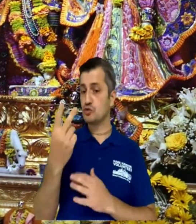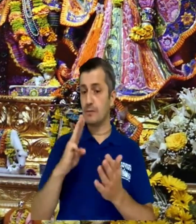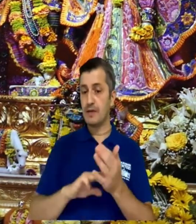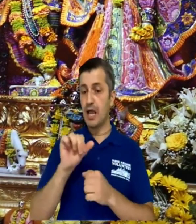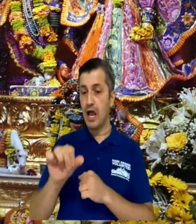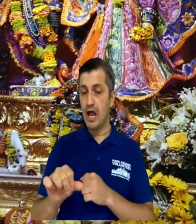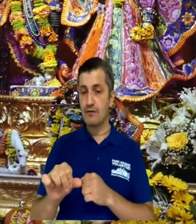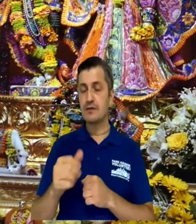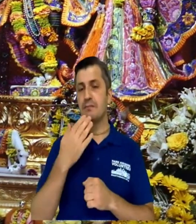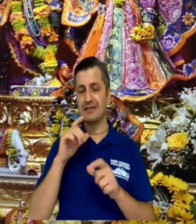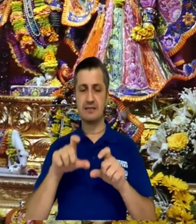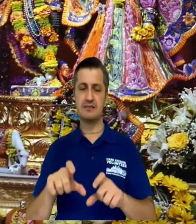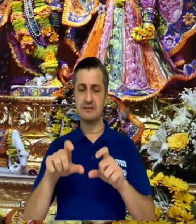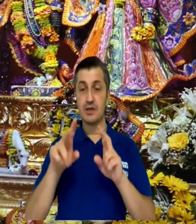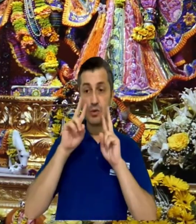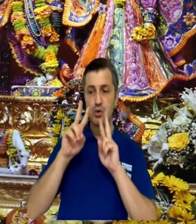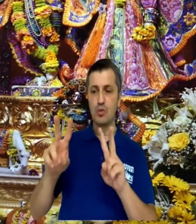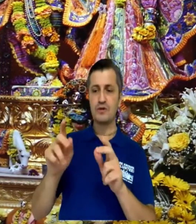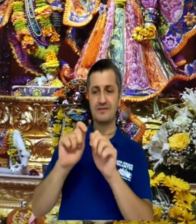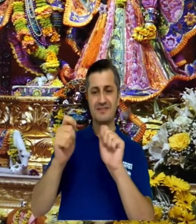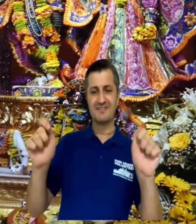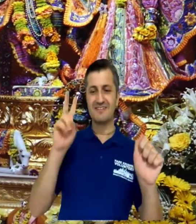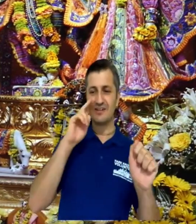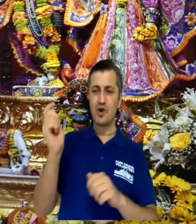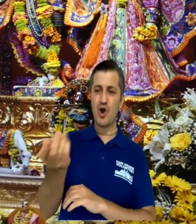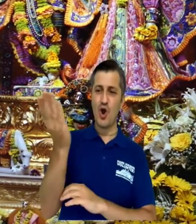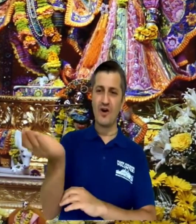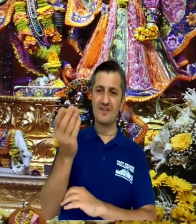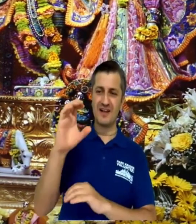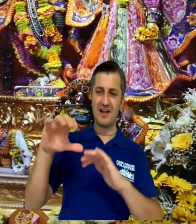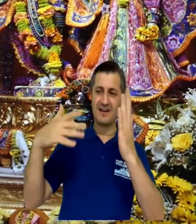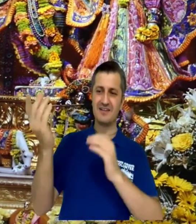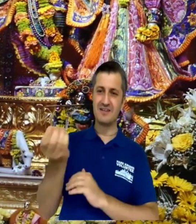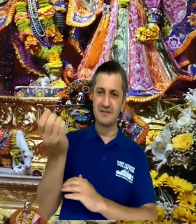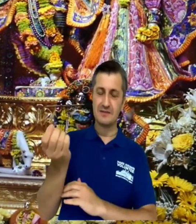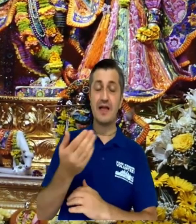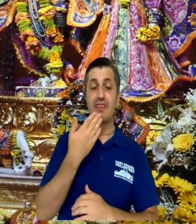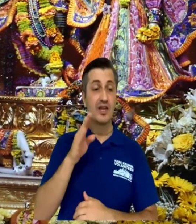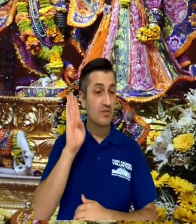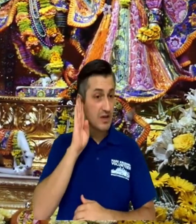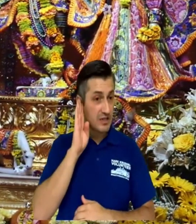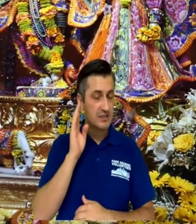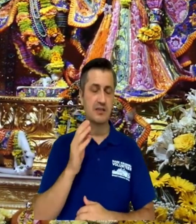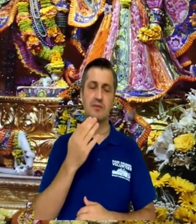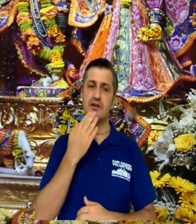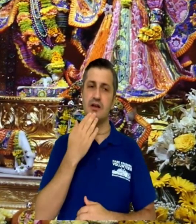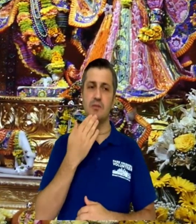stay for that. And thank you so much for listening. I'm sorry if I made any mistakes, and please forgive